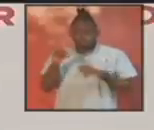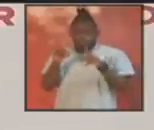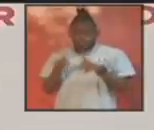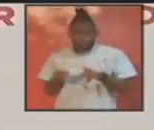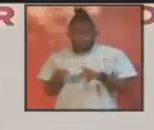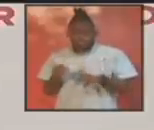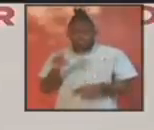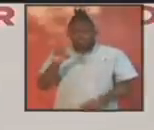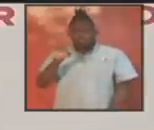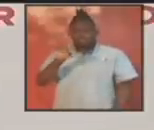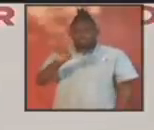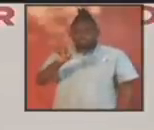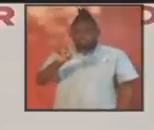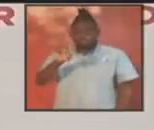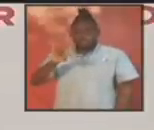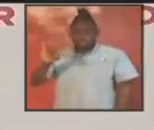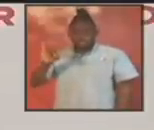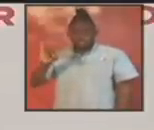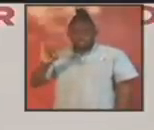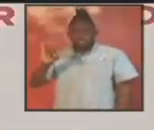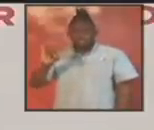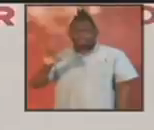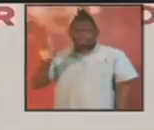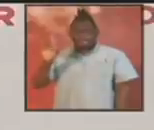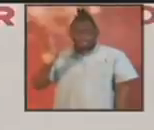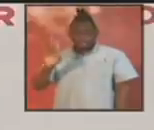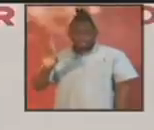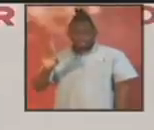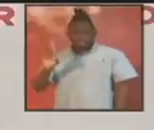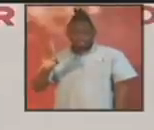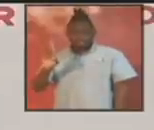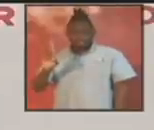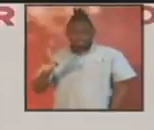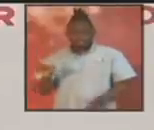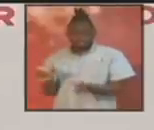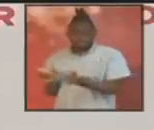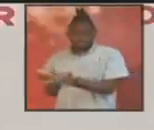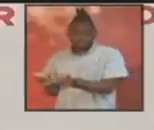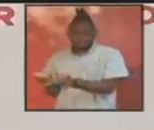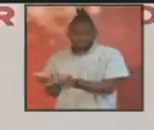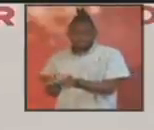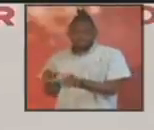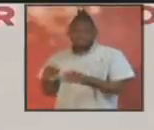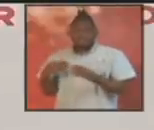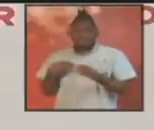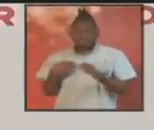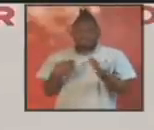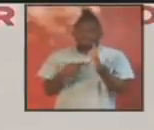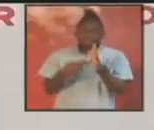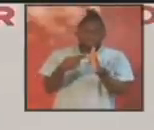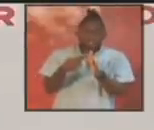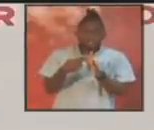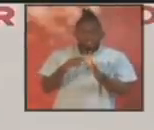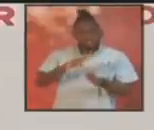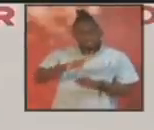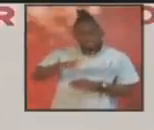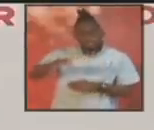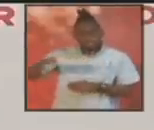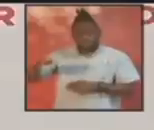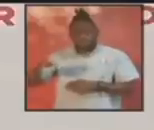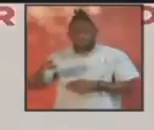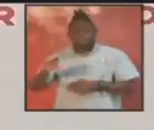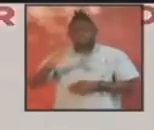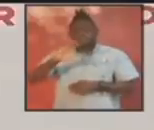Debe campus. With regards to our quarantine sites, we have persons spread among a number of sites at the Chancellor Hotel